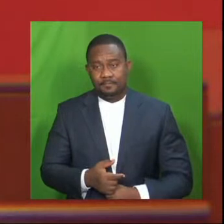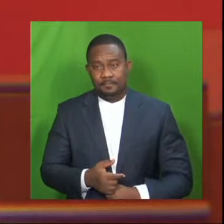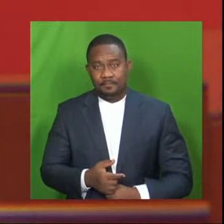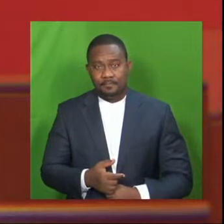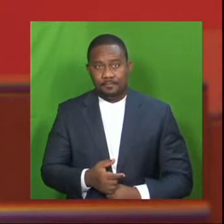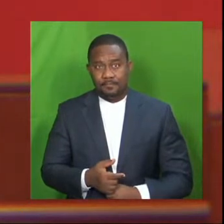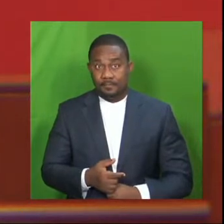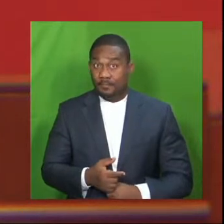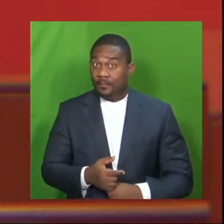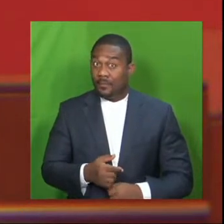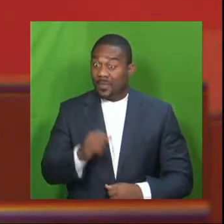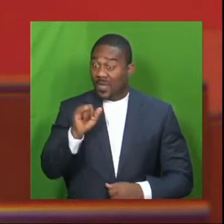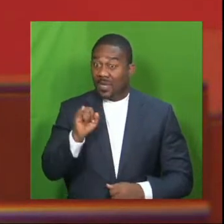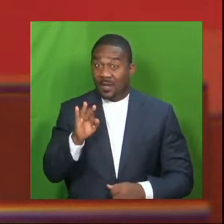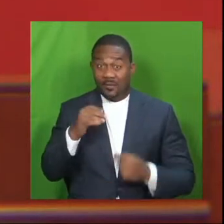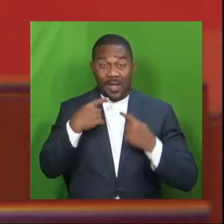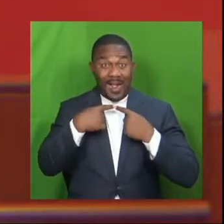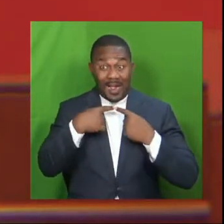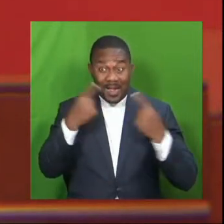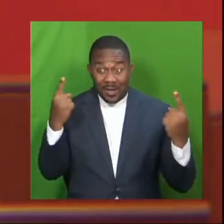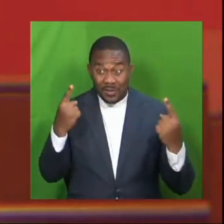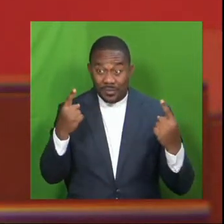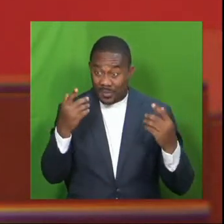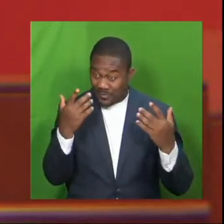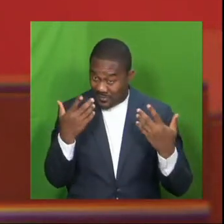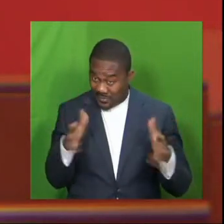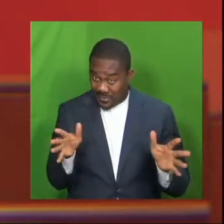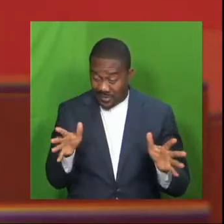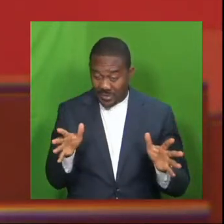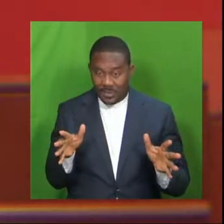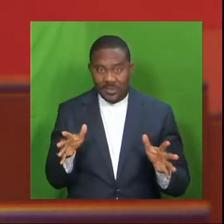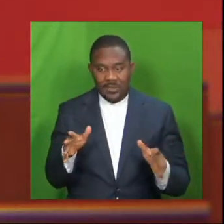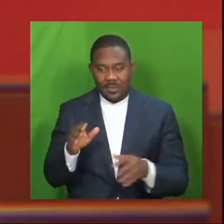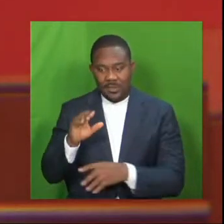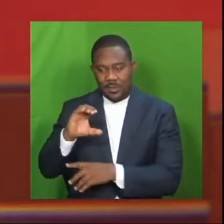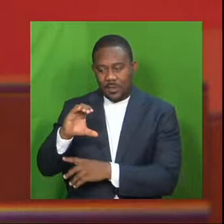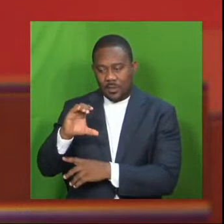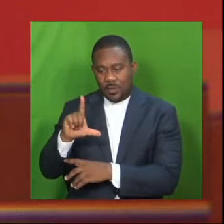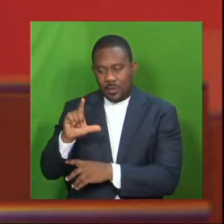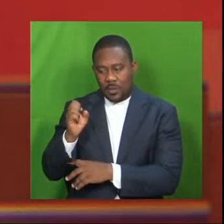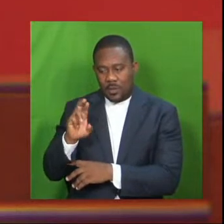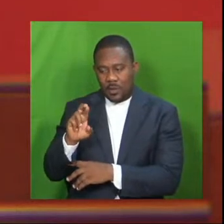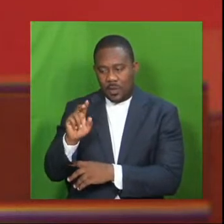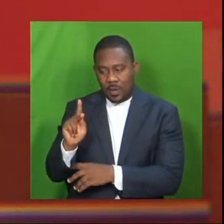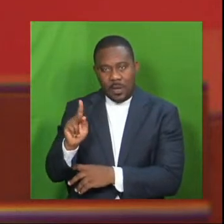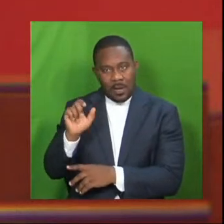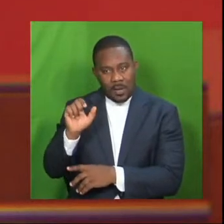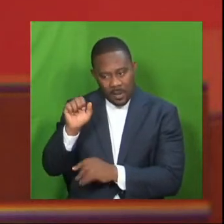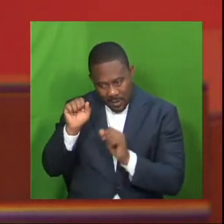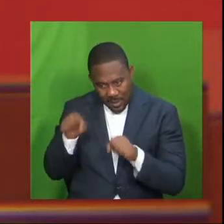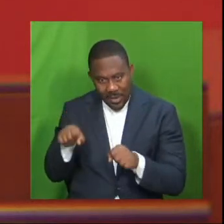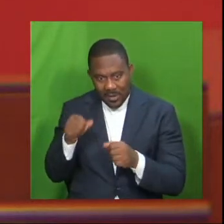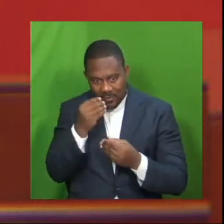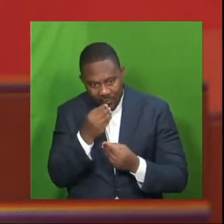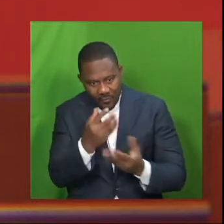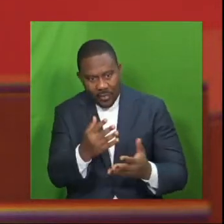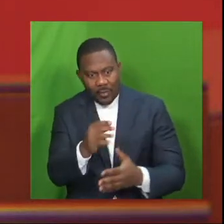that declaration that the clerk can communicate to the Electoral